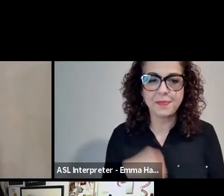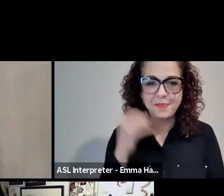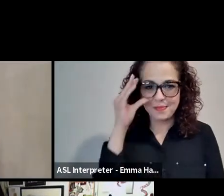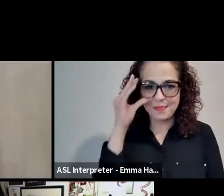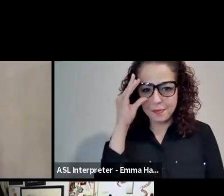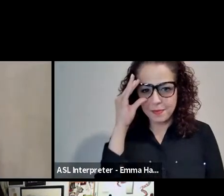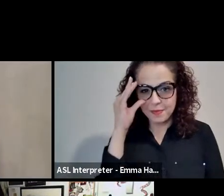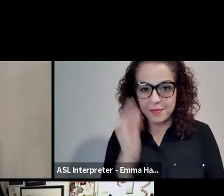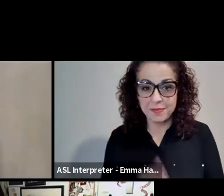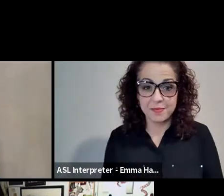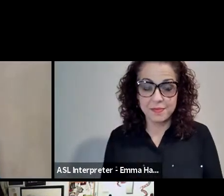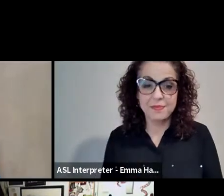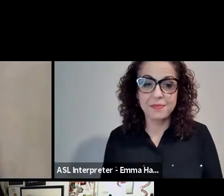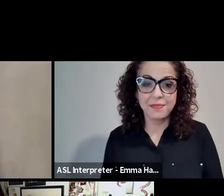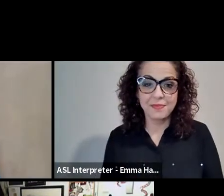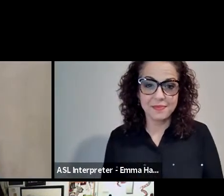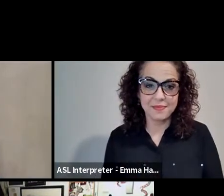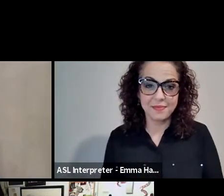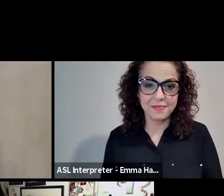Oh, I'm not kidding.